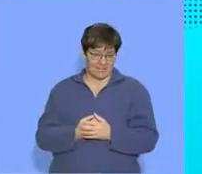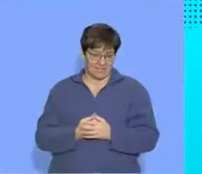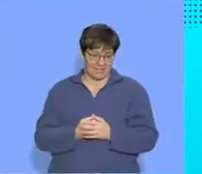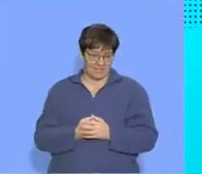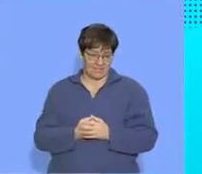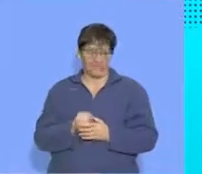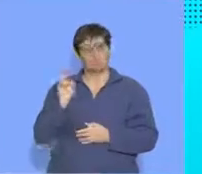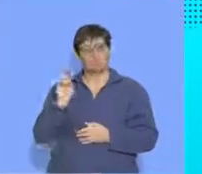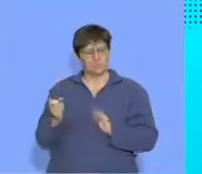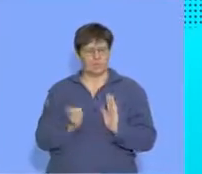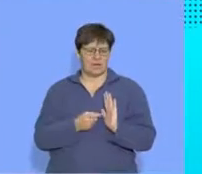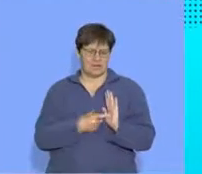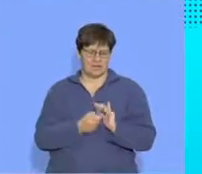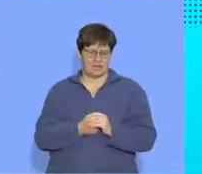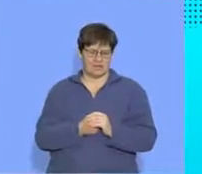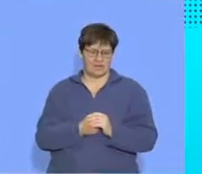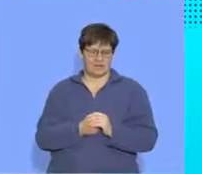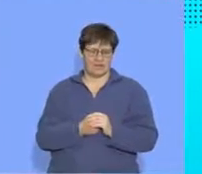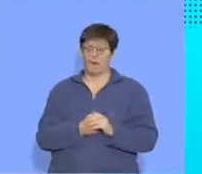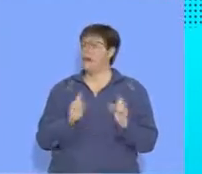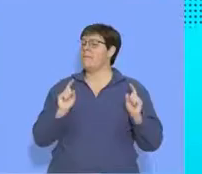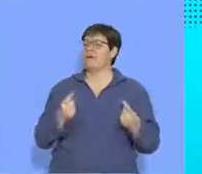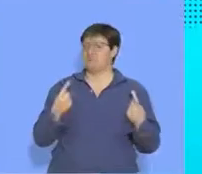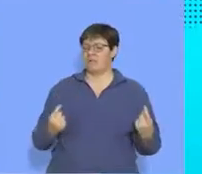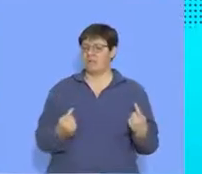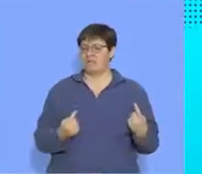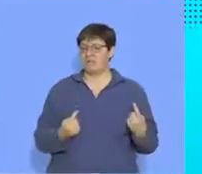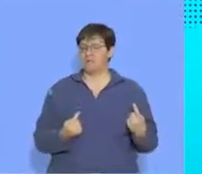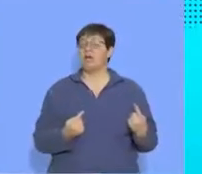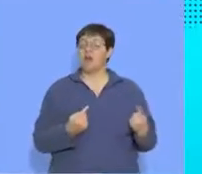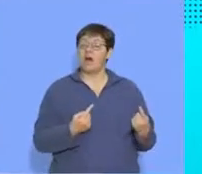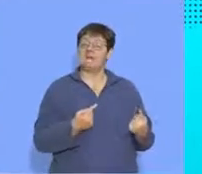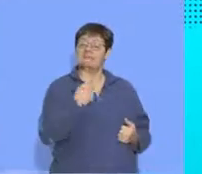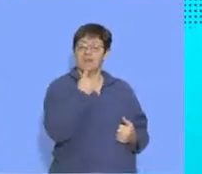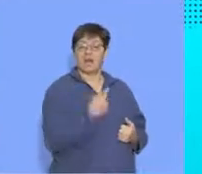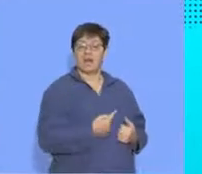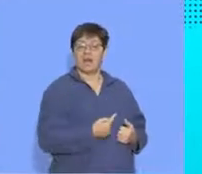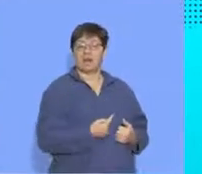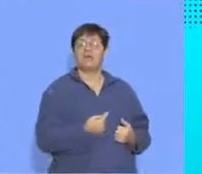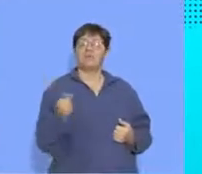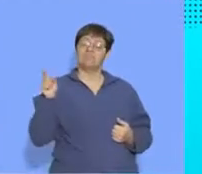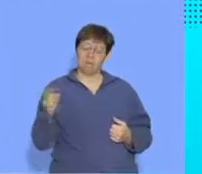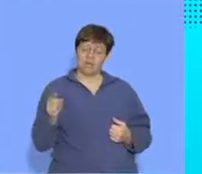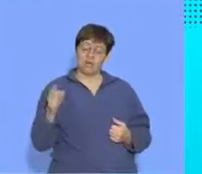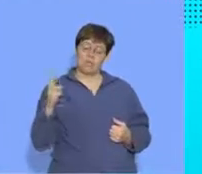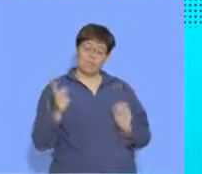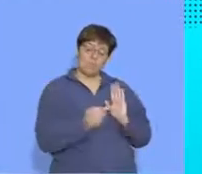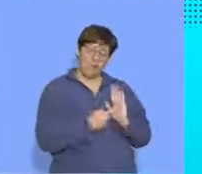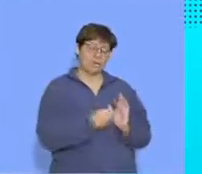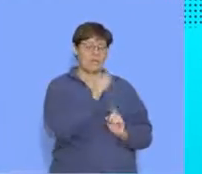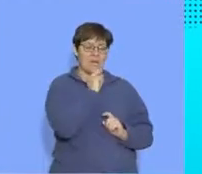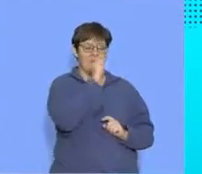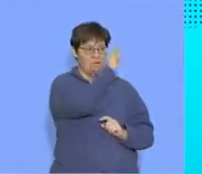it's a 2-mark question. So it's possible that the examiner is hinting that there probably are 2 facts or 2 points that need to